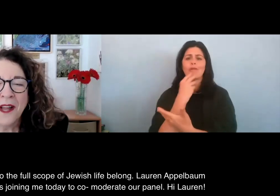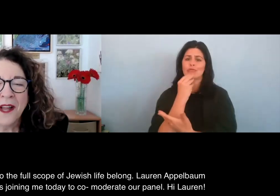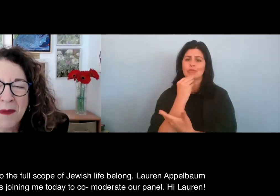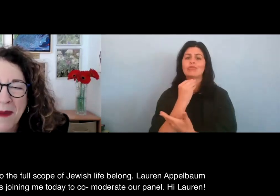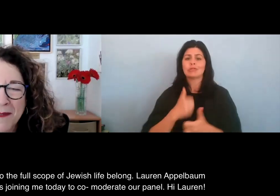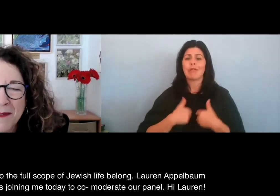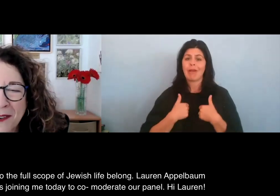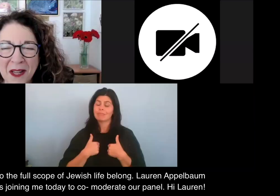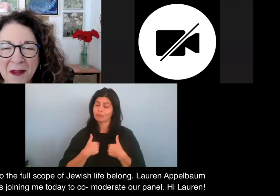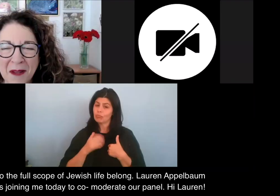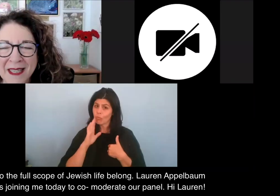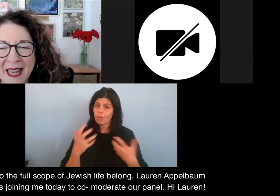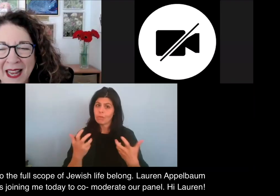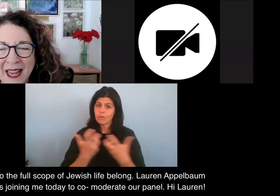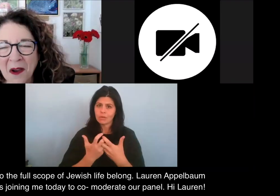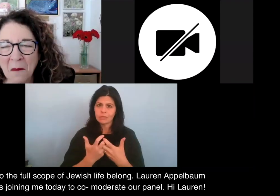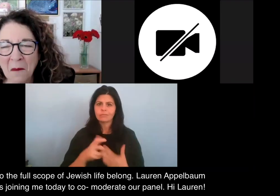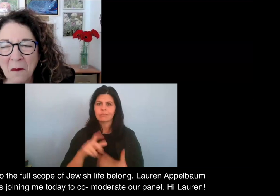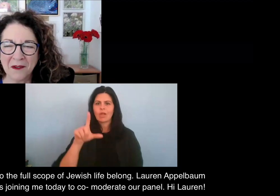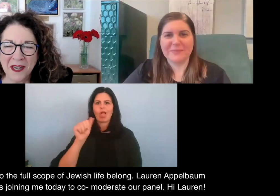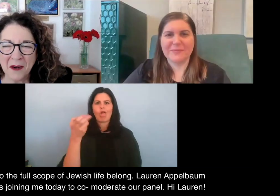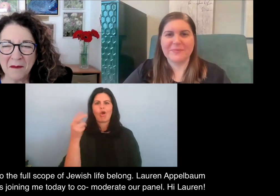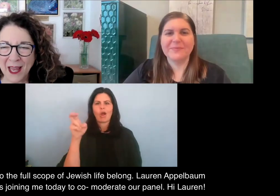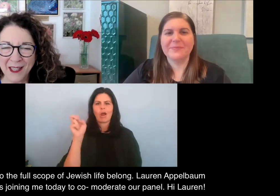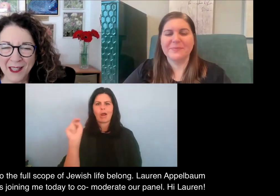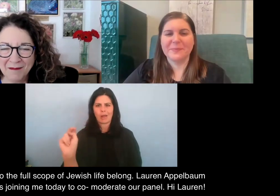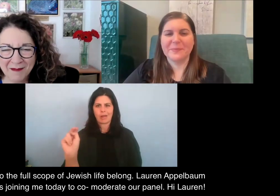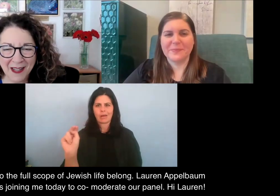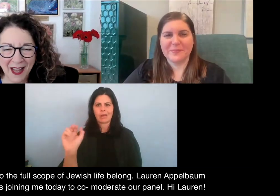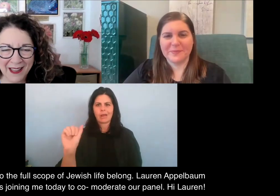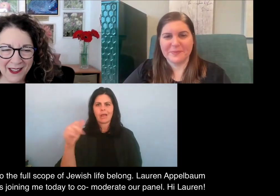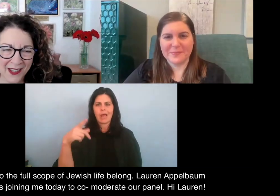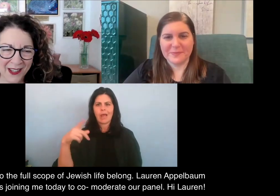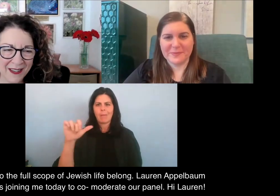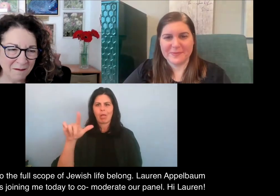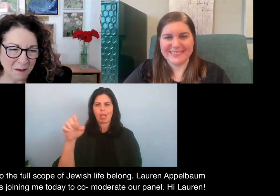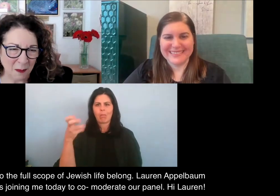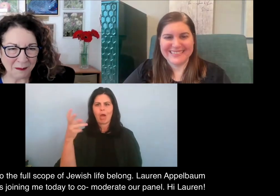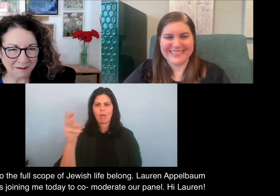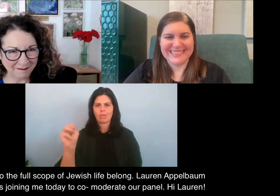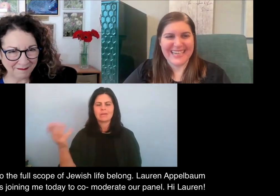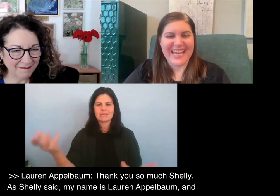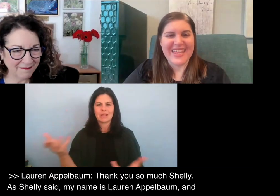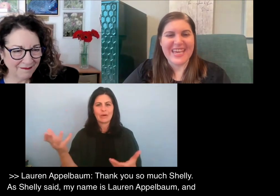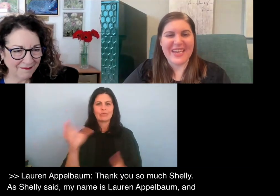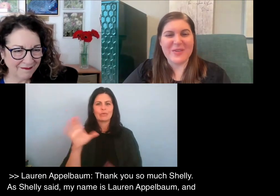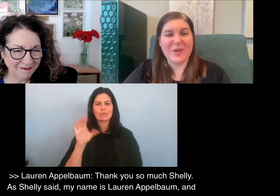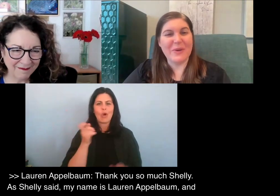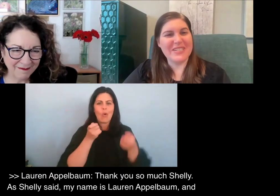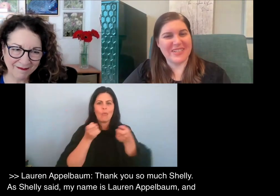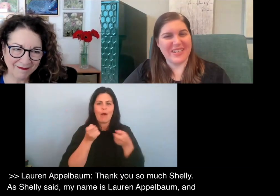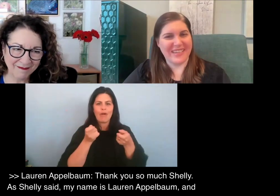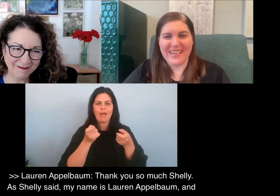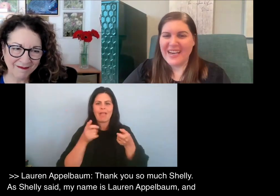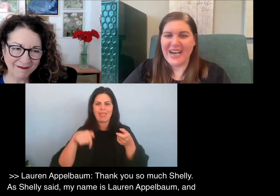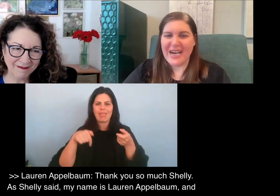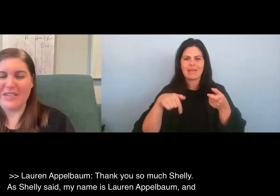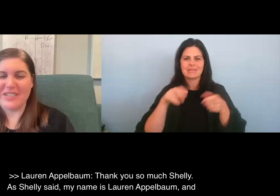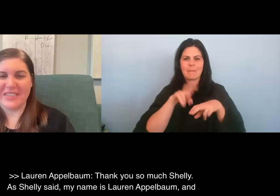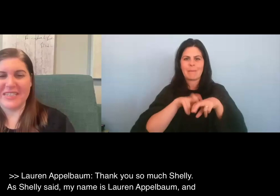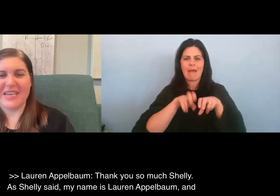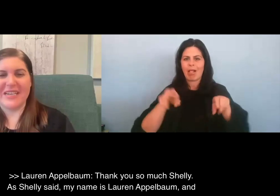Lauren Applebaum is joining me today to co-moderate our panel. Hi, Lauren. Thank you so much, Shelley.